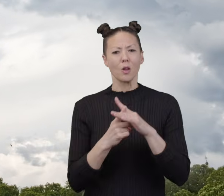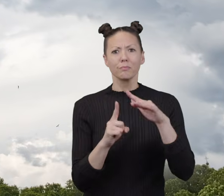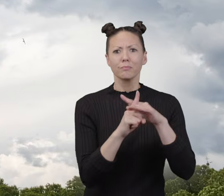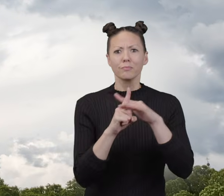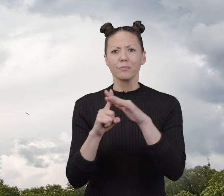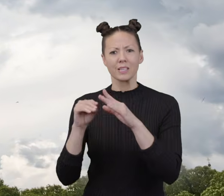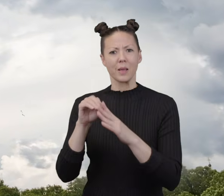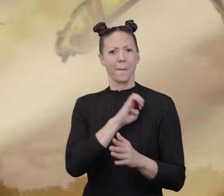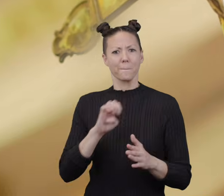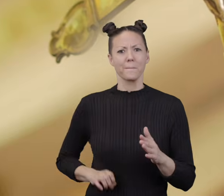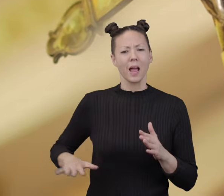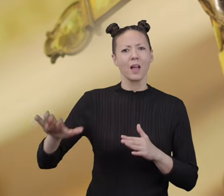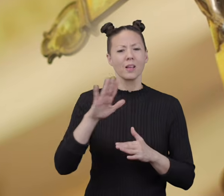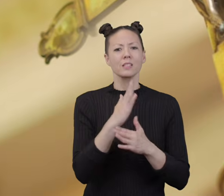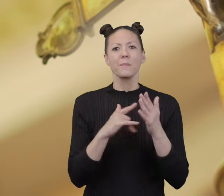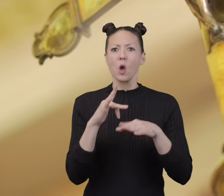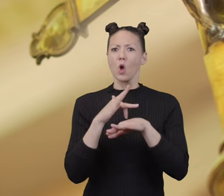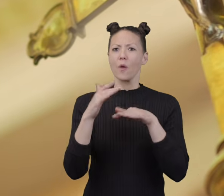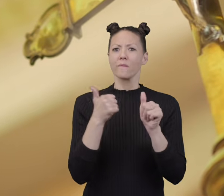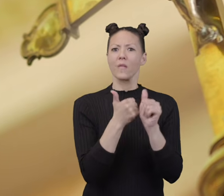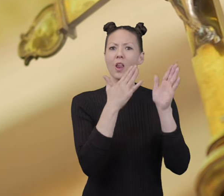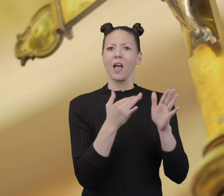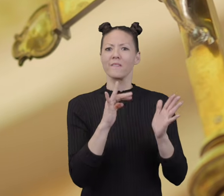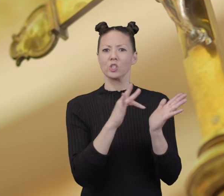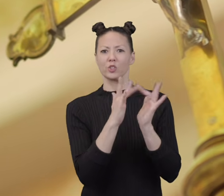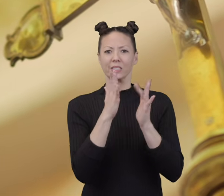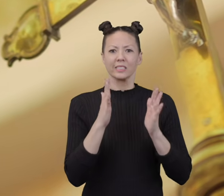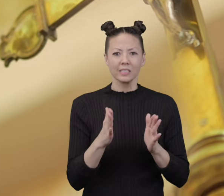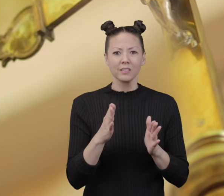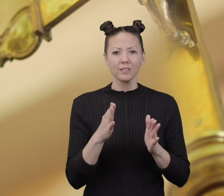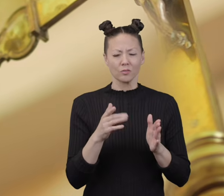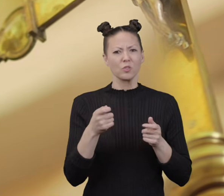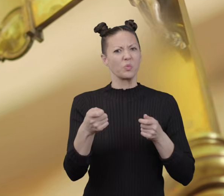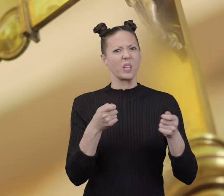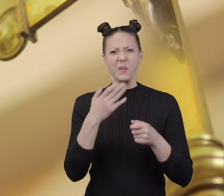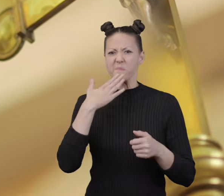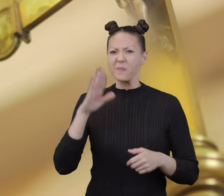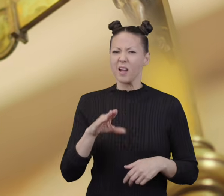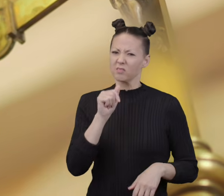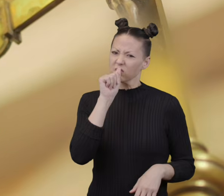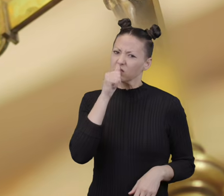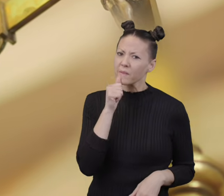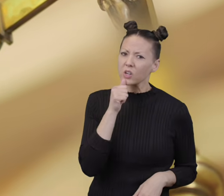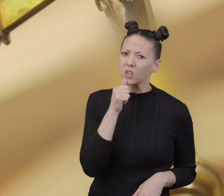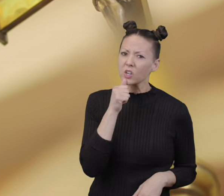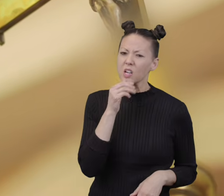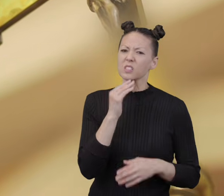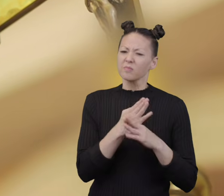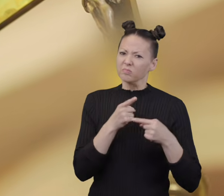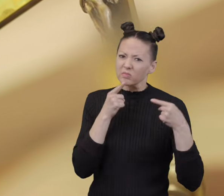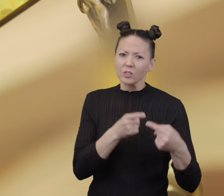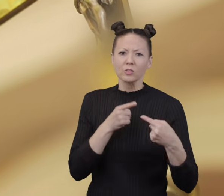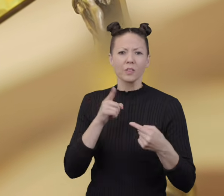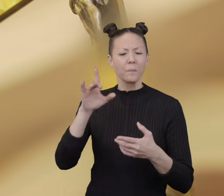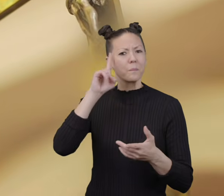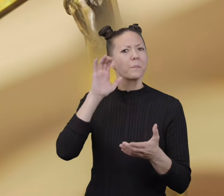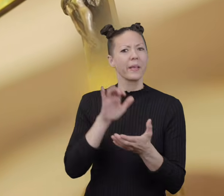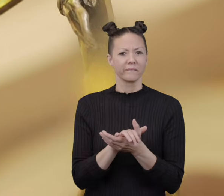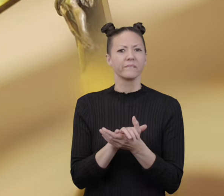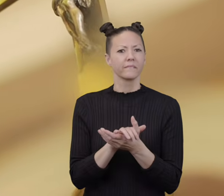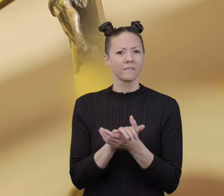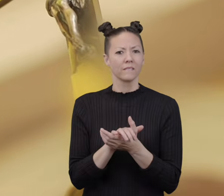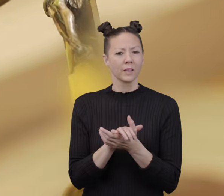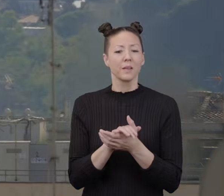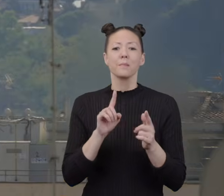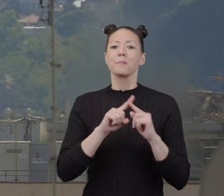in the empire. Some of the early followers of Christianity were treated very badly and suffered a lot of hardships for their